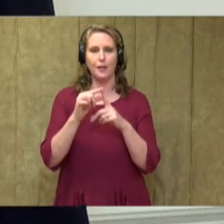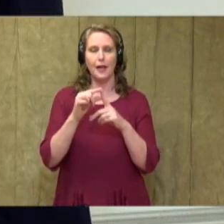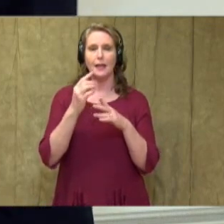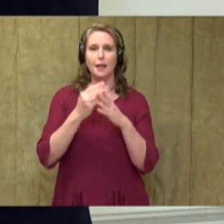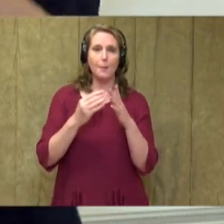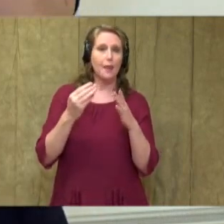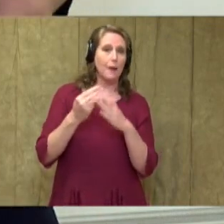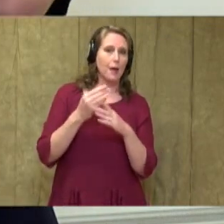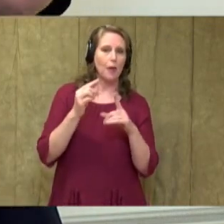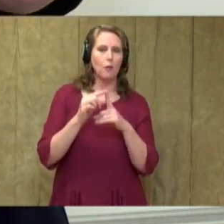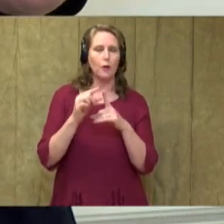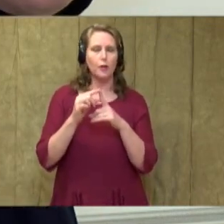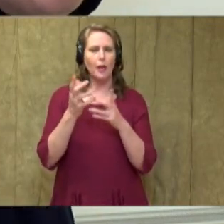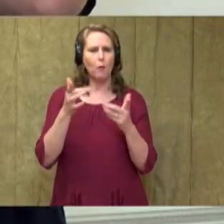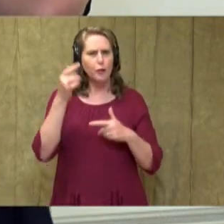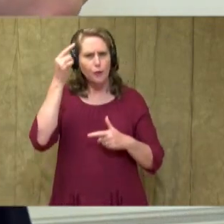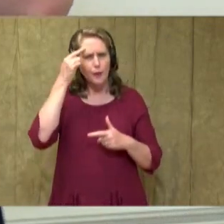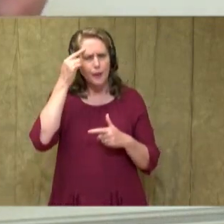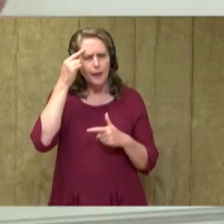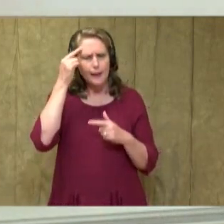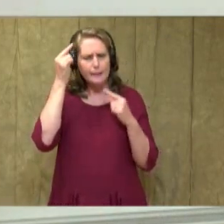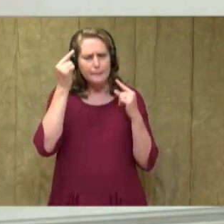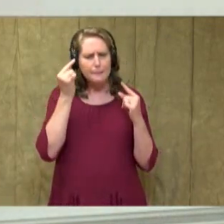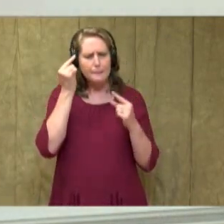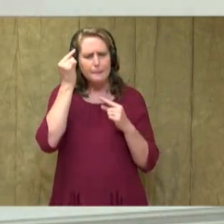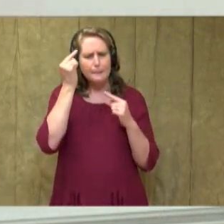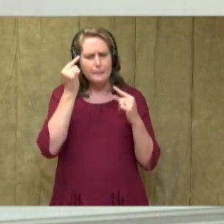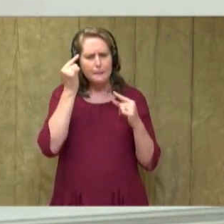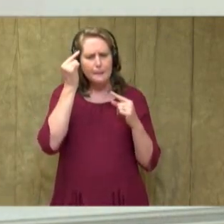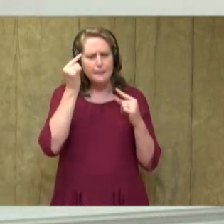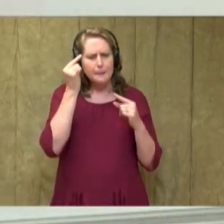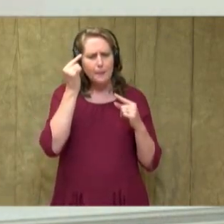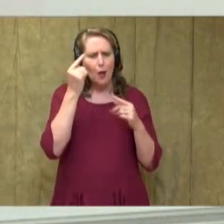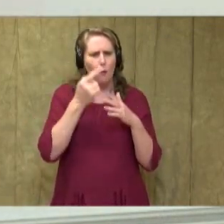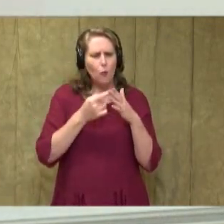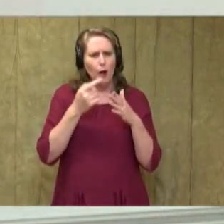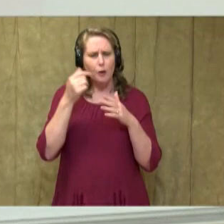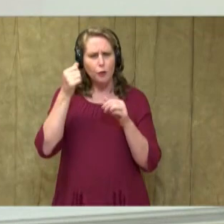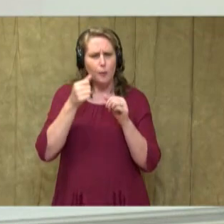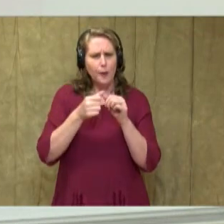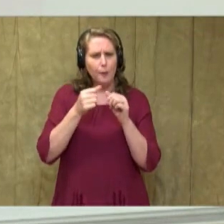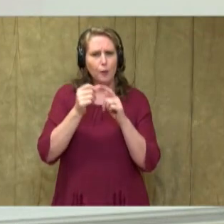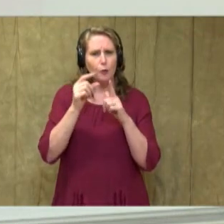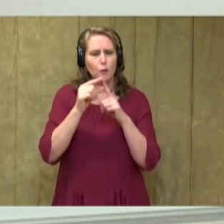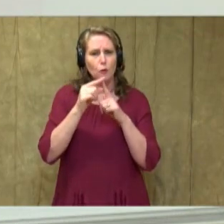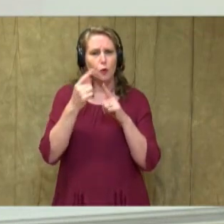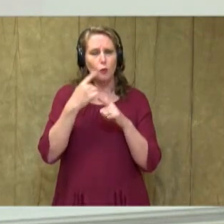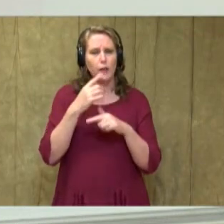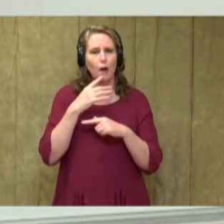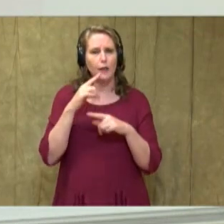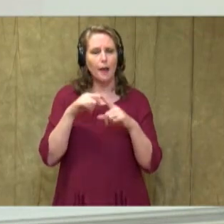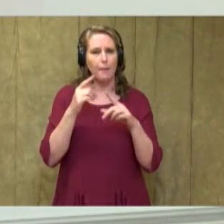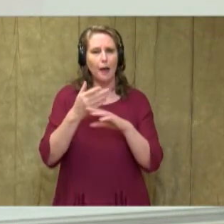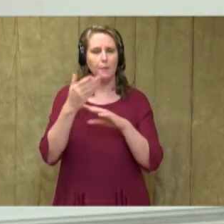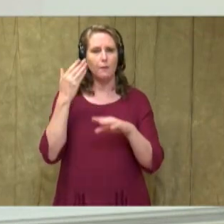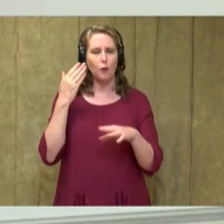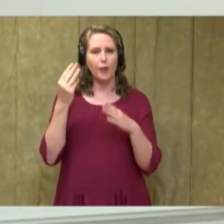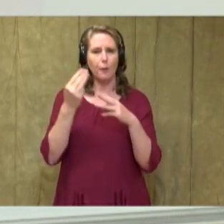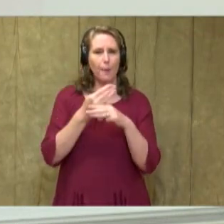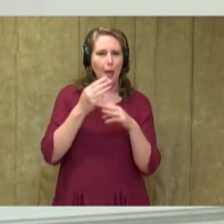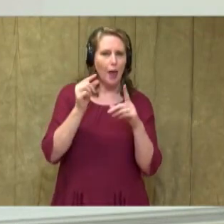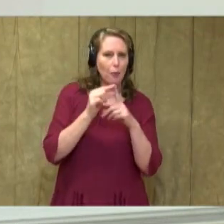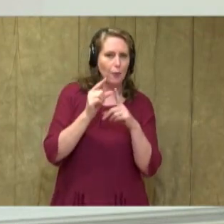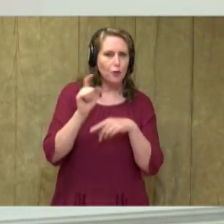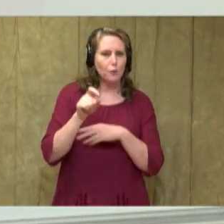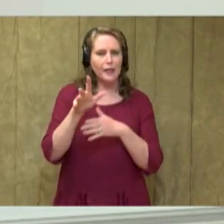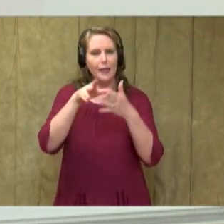words that we learned, I want you to think really hard, put that thinking cap on. What were some of those words that we talked about that were math words that we needed